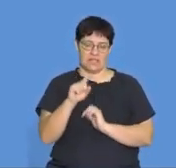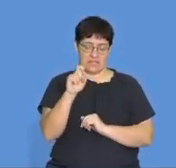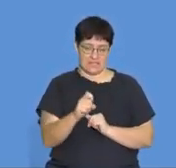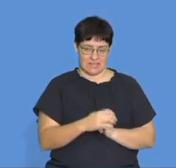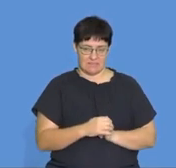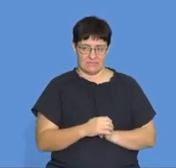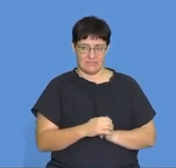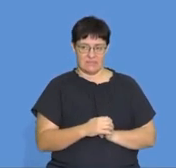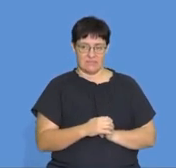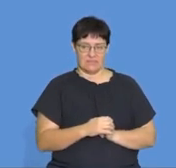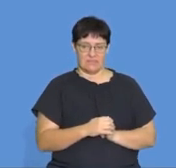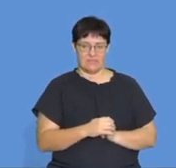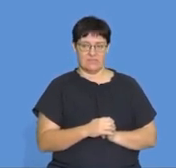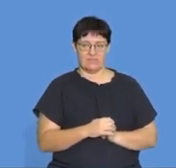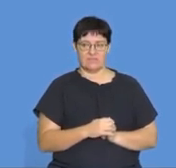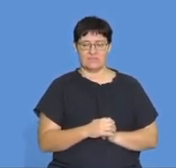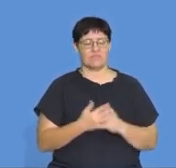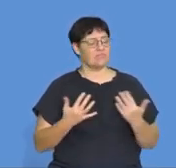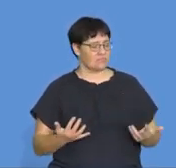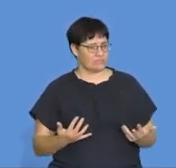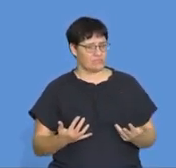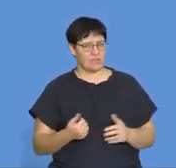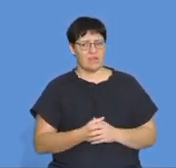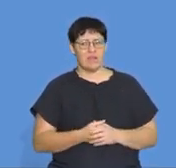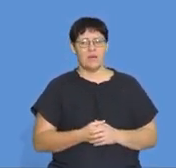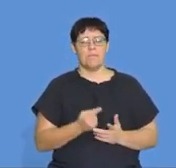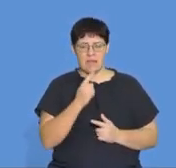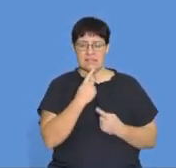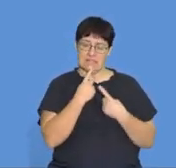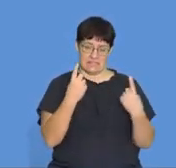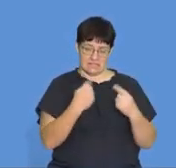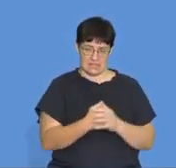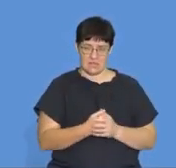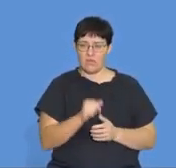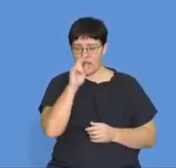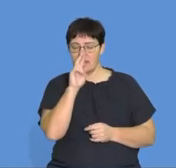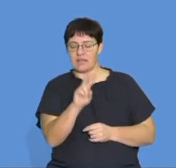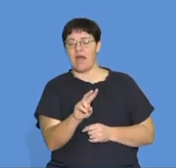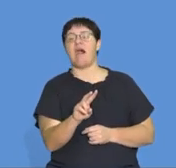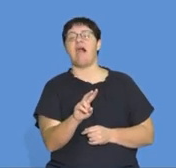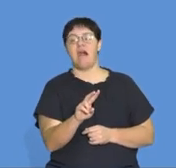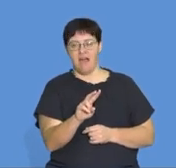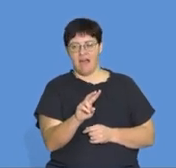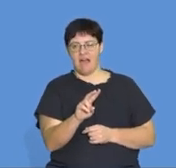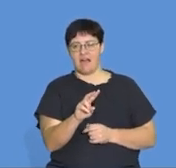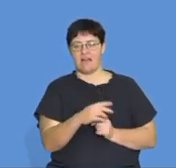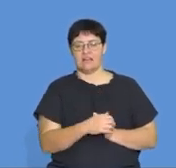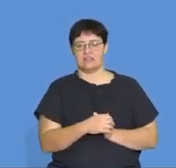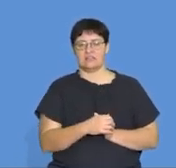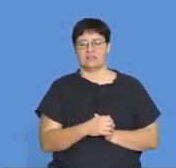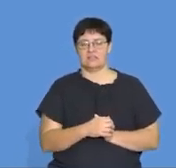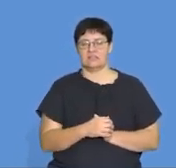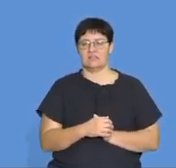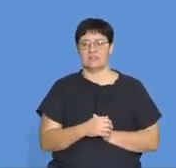2 minus x. Now, I should just make a disclaimer that you will see that this is going to end up being